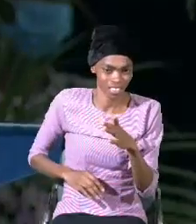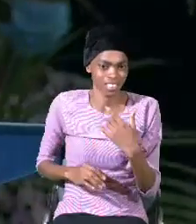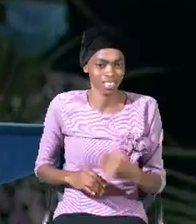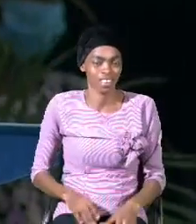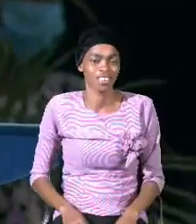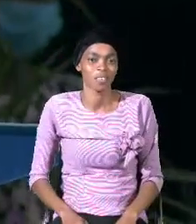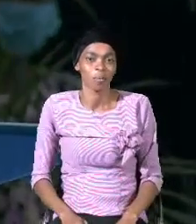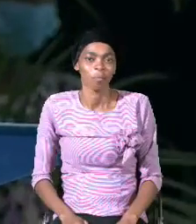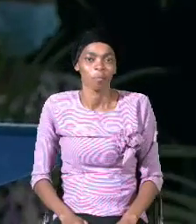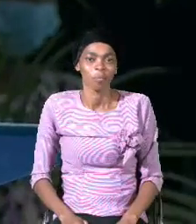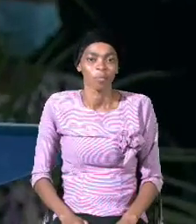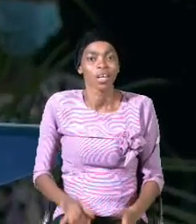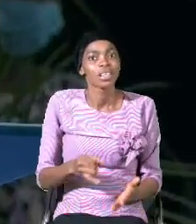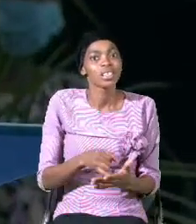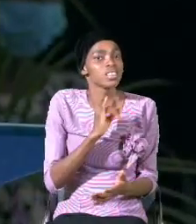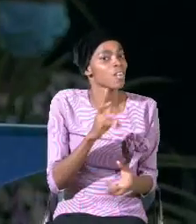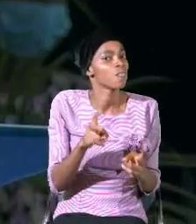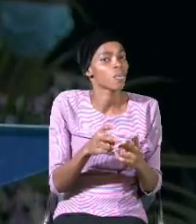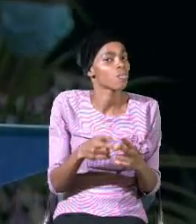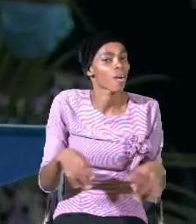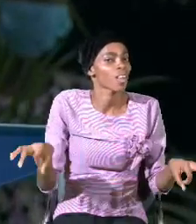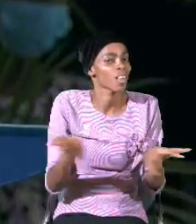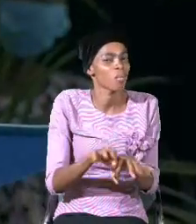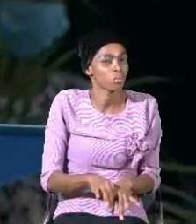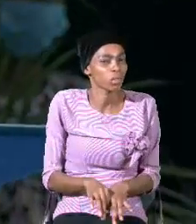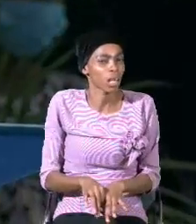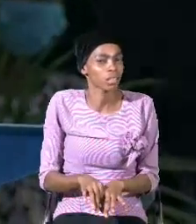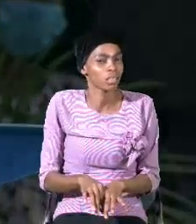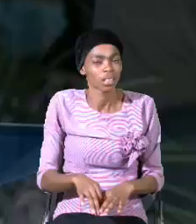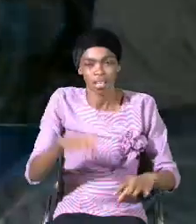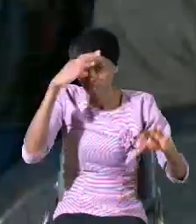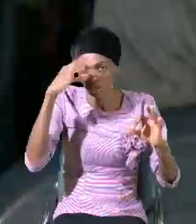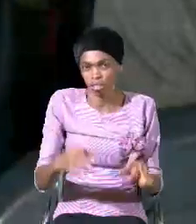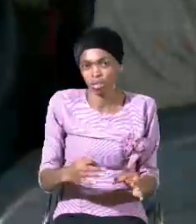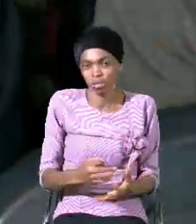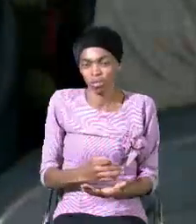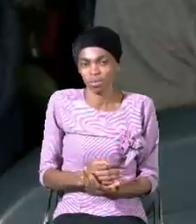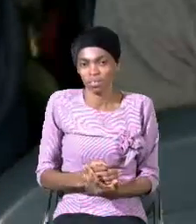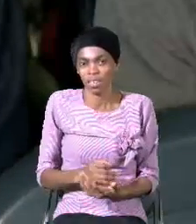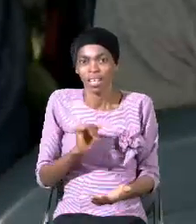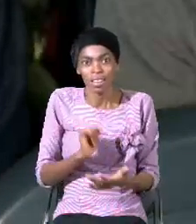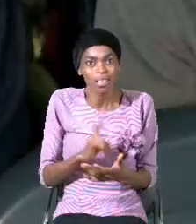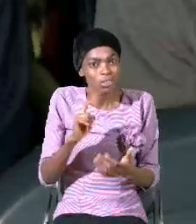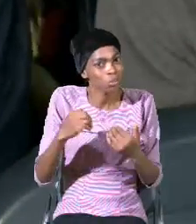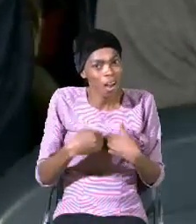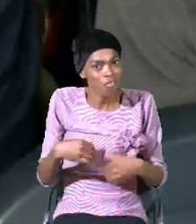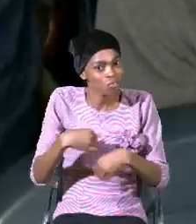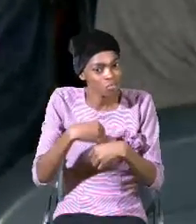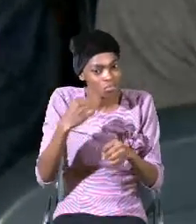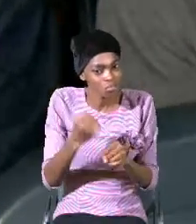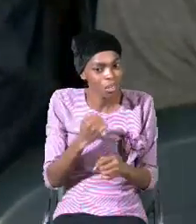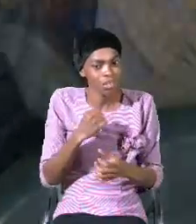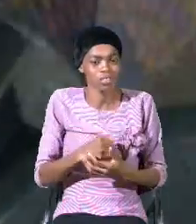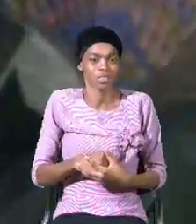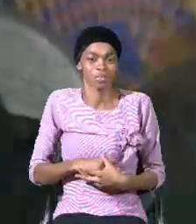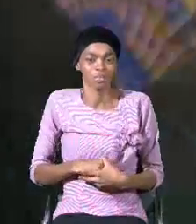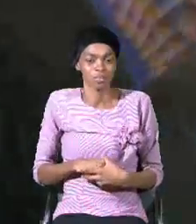important next step after this great decision that you have made.